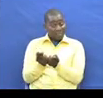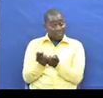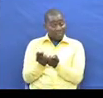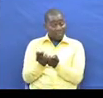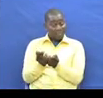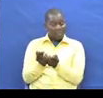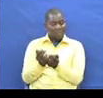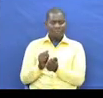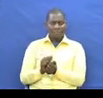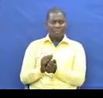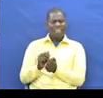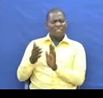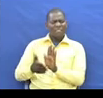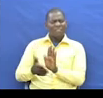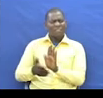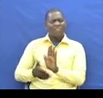the same